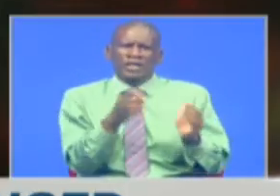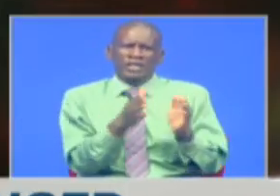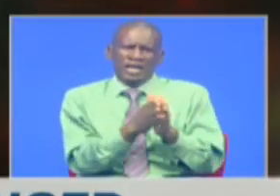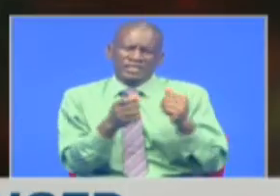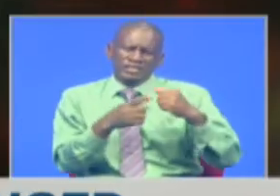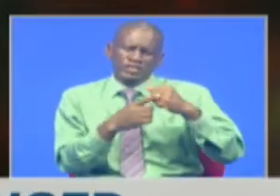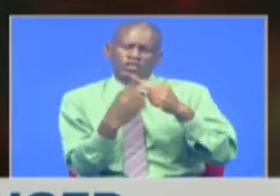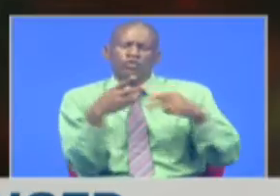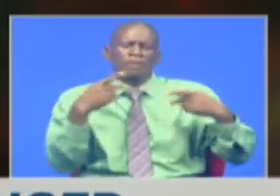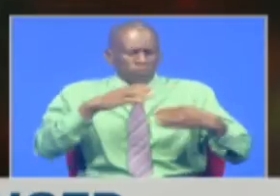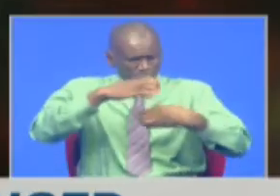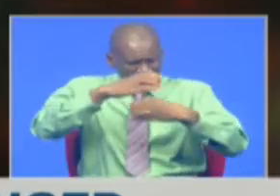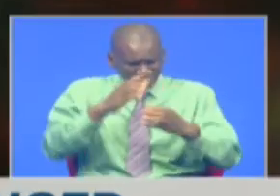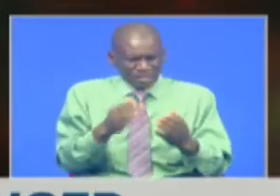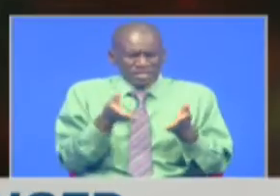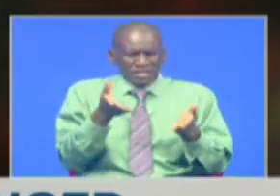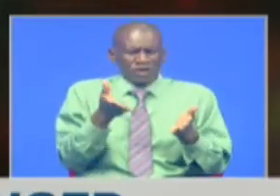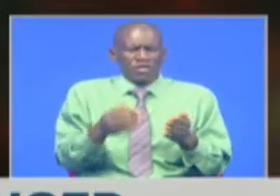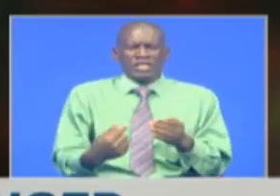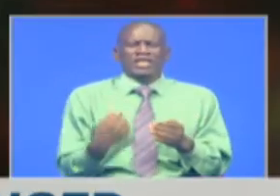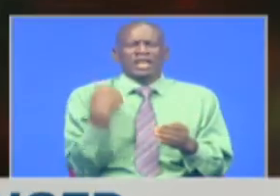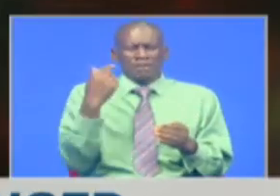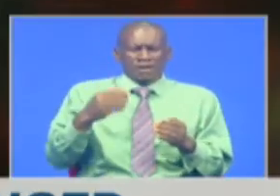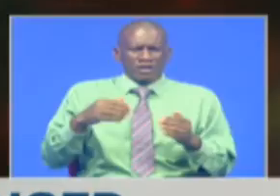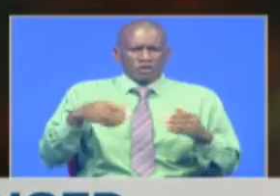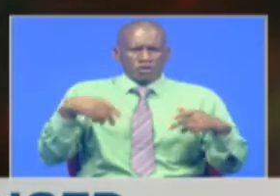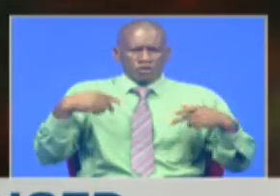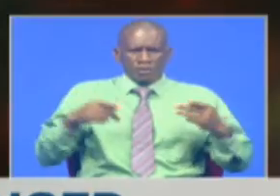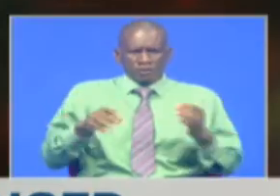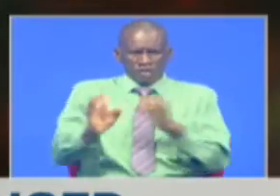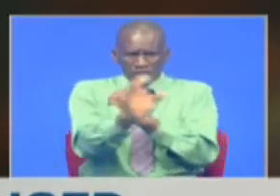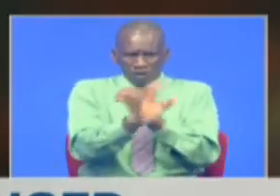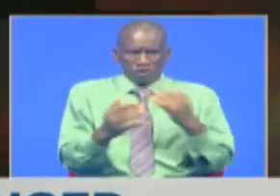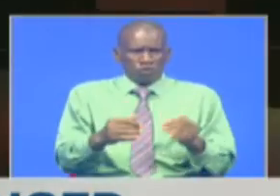7,162. This raises the national caseload to